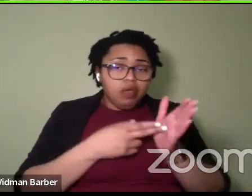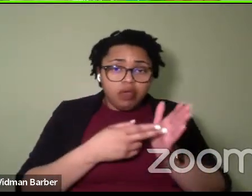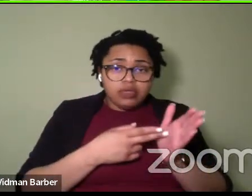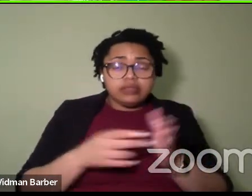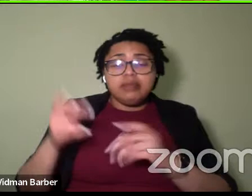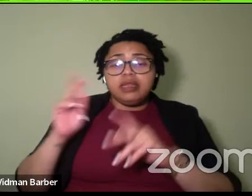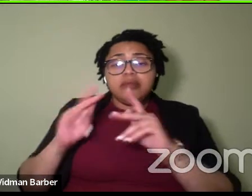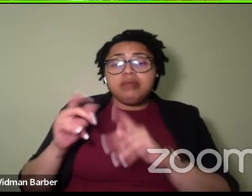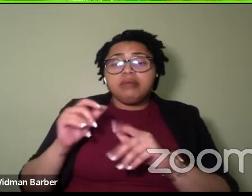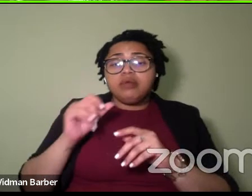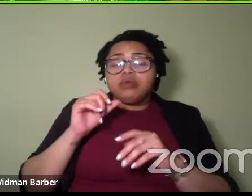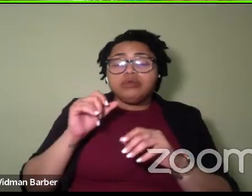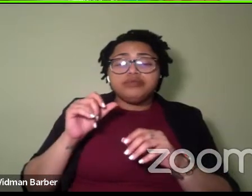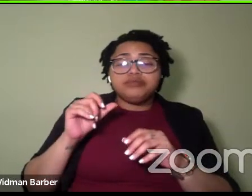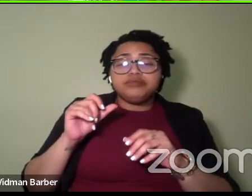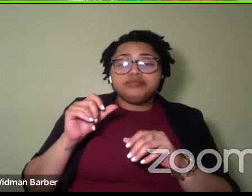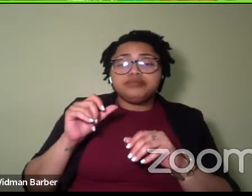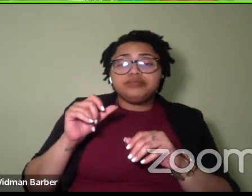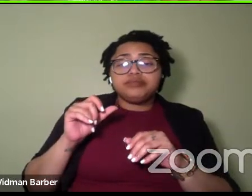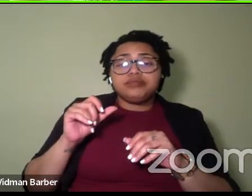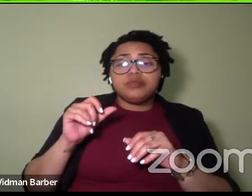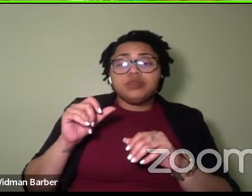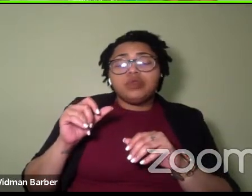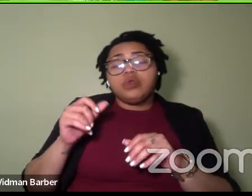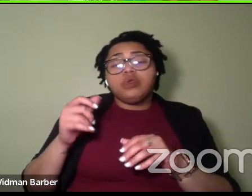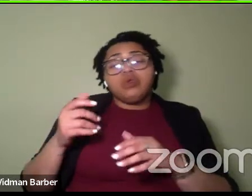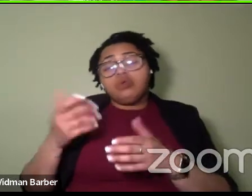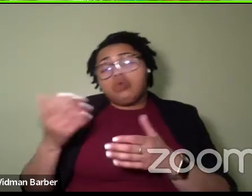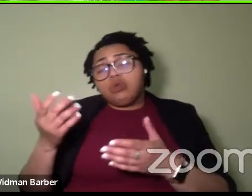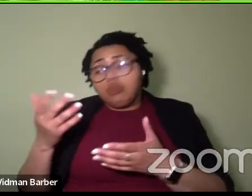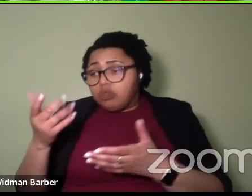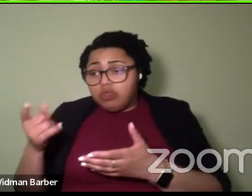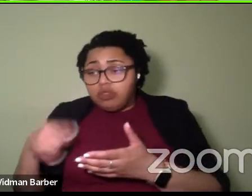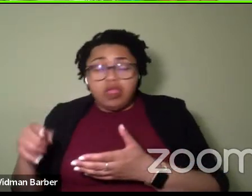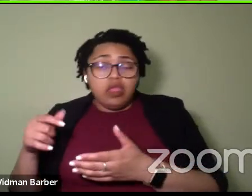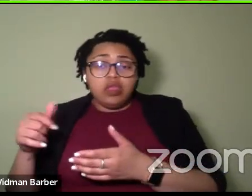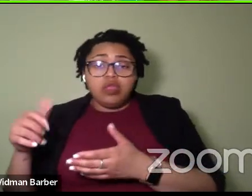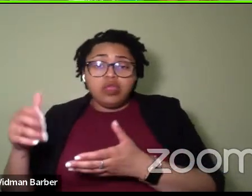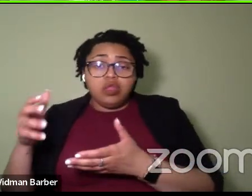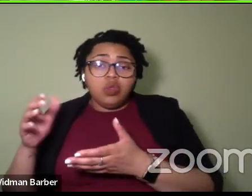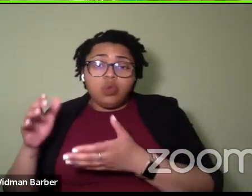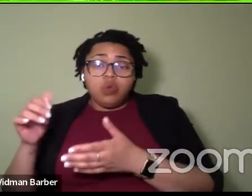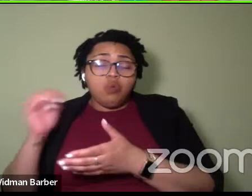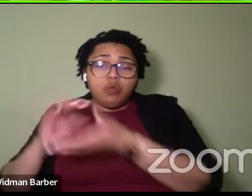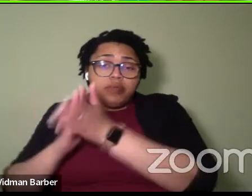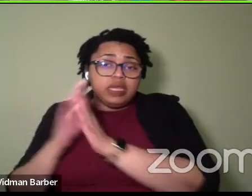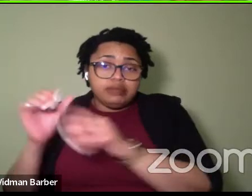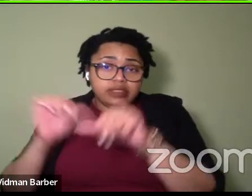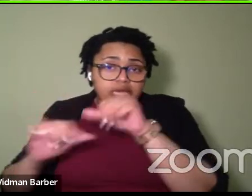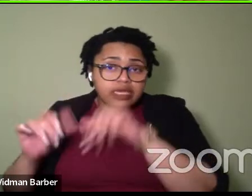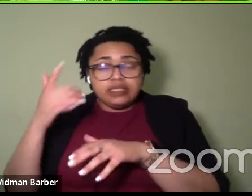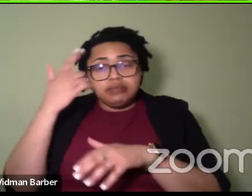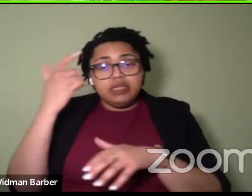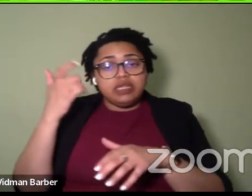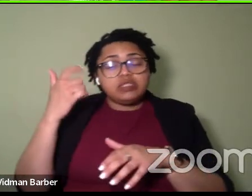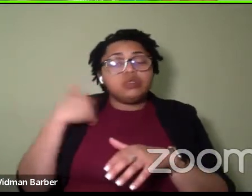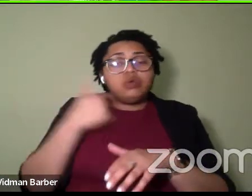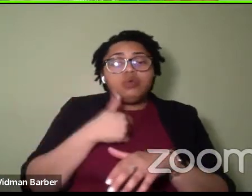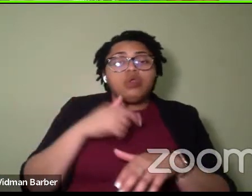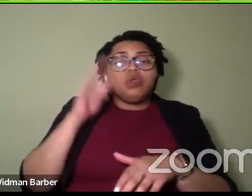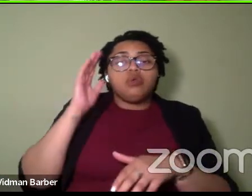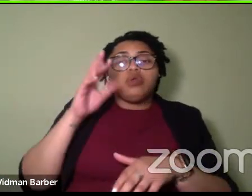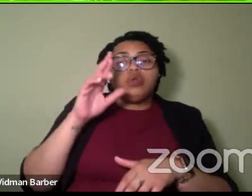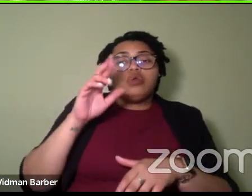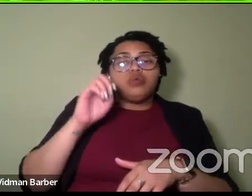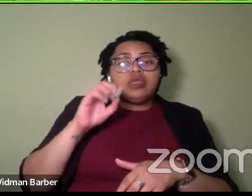going to end up not being scientists, right? Because we are going to redefine science. And I think that, also that's where I draw hope, right? Because,